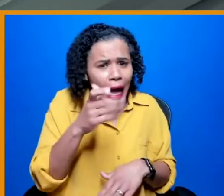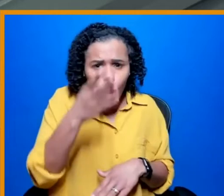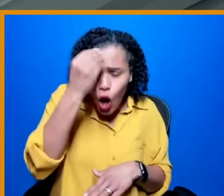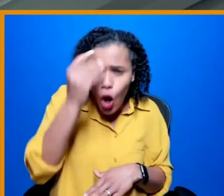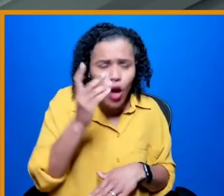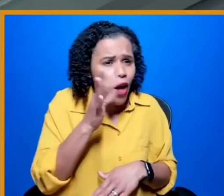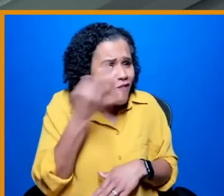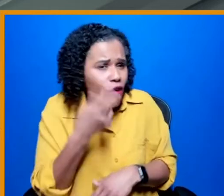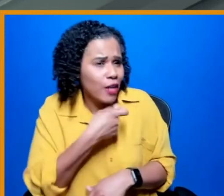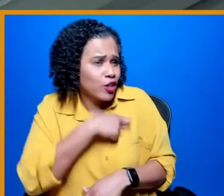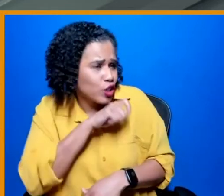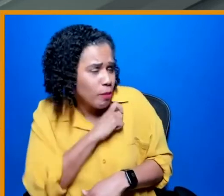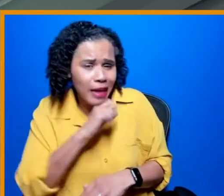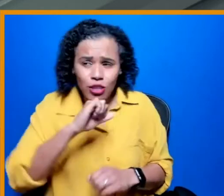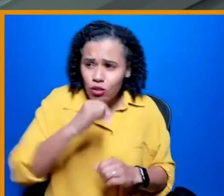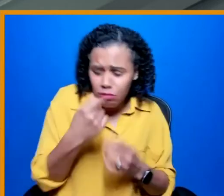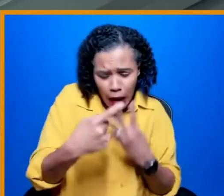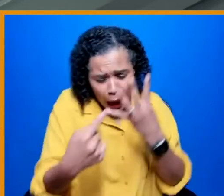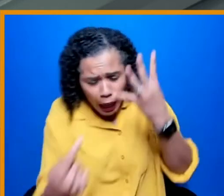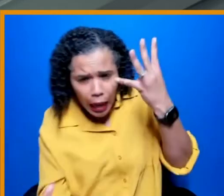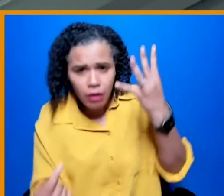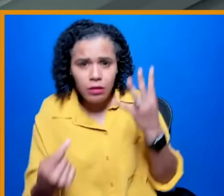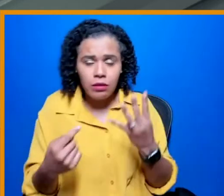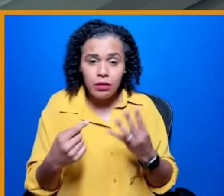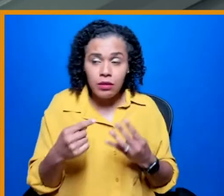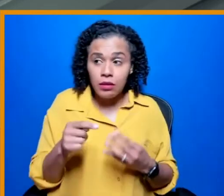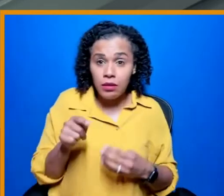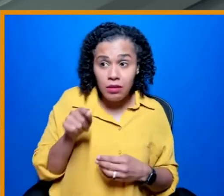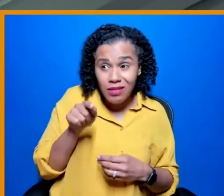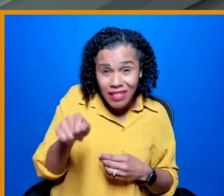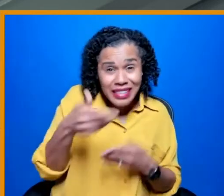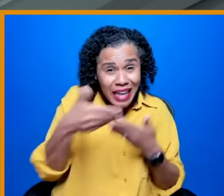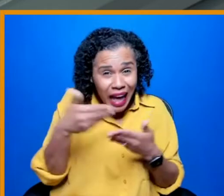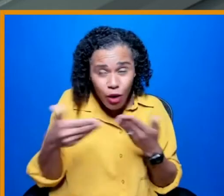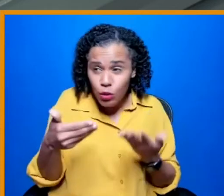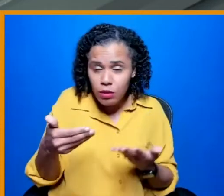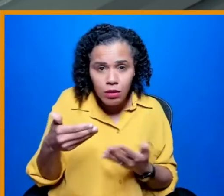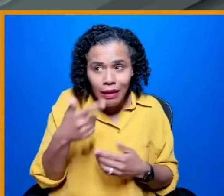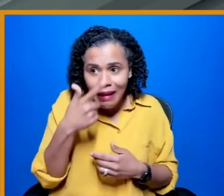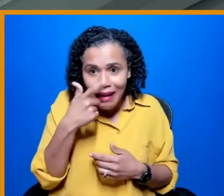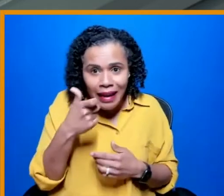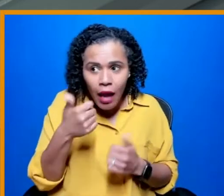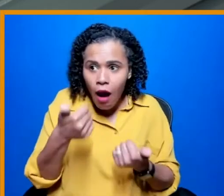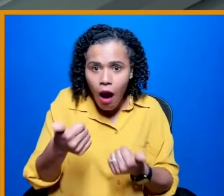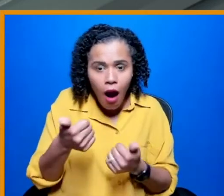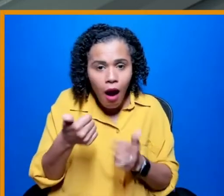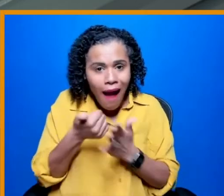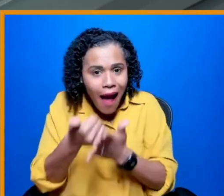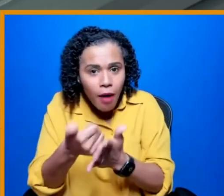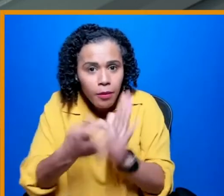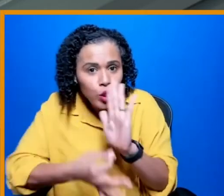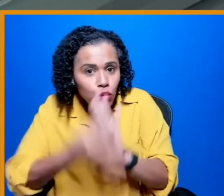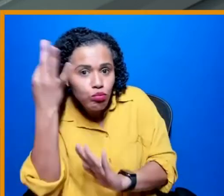their classrooms, they don't have access to a language that could improve their ability to communicate with their